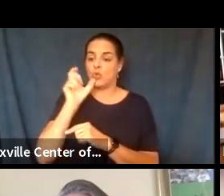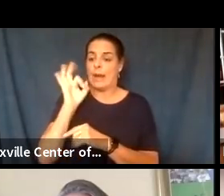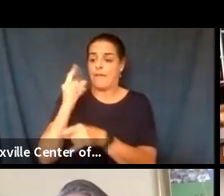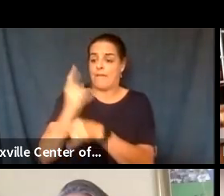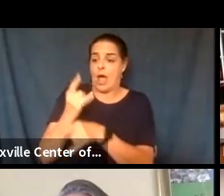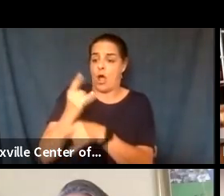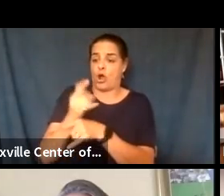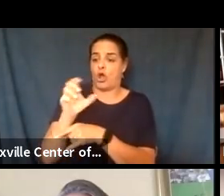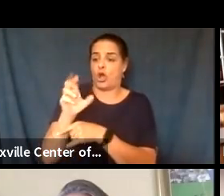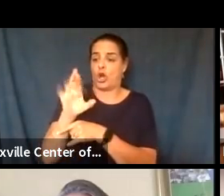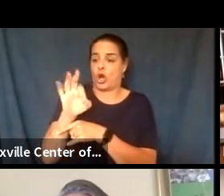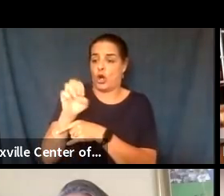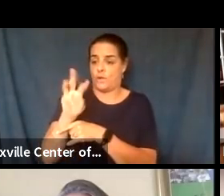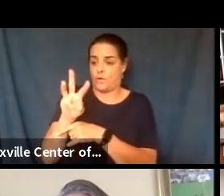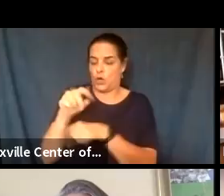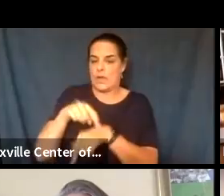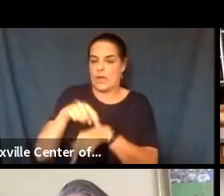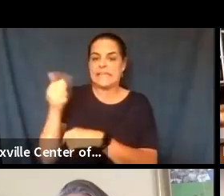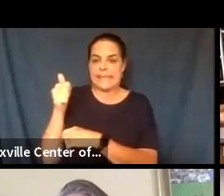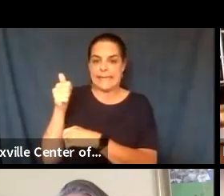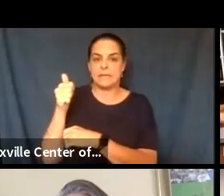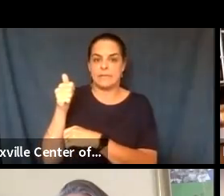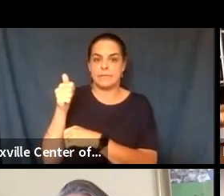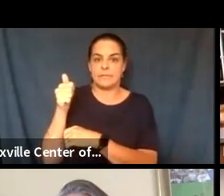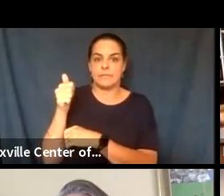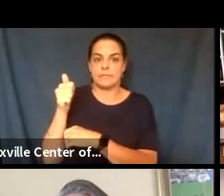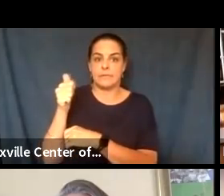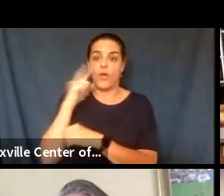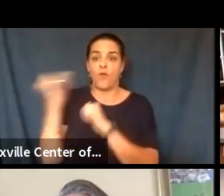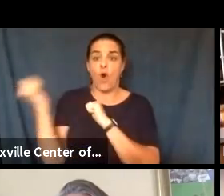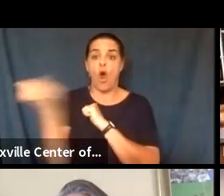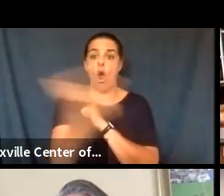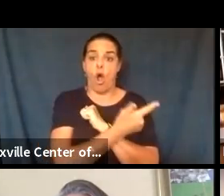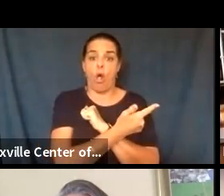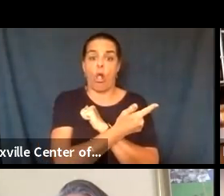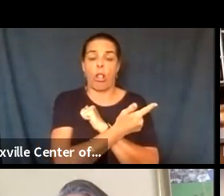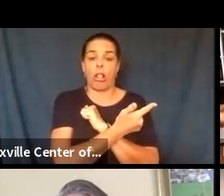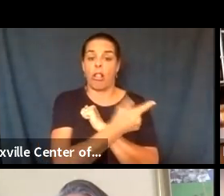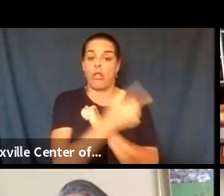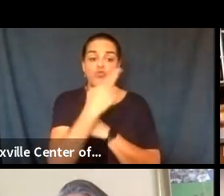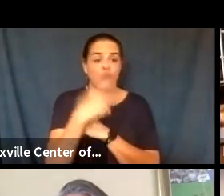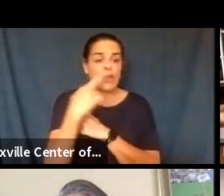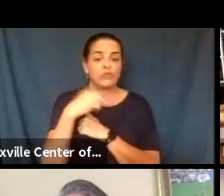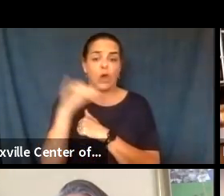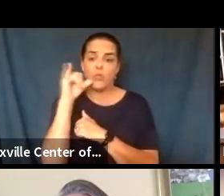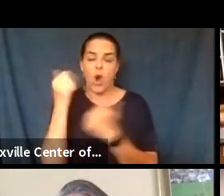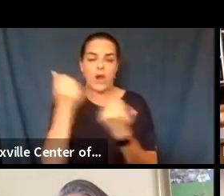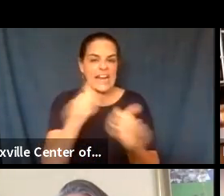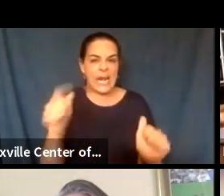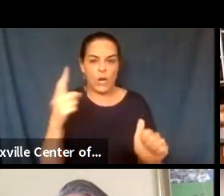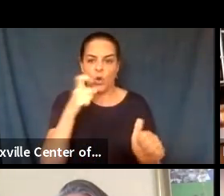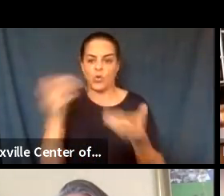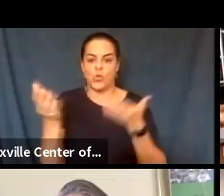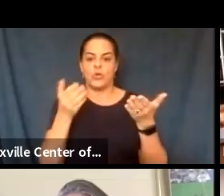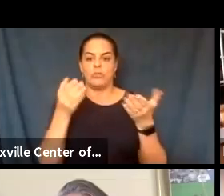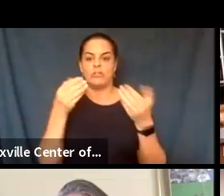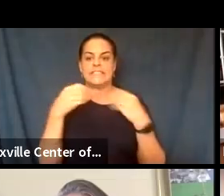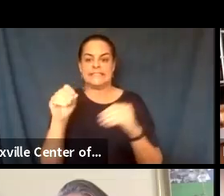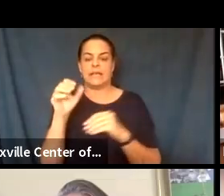alcohol curfew 10 p.m. for everybody across the board. Anyone who sells alcohol, a